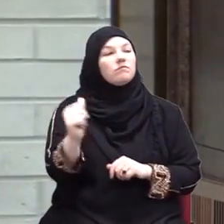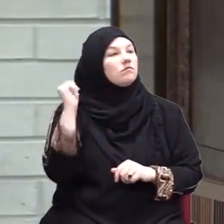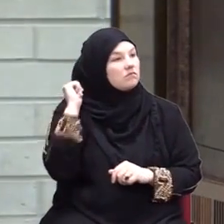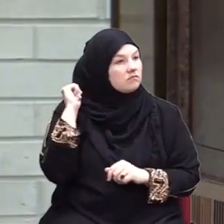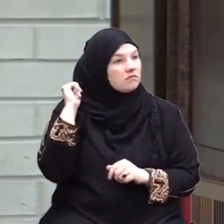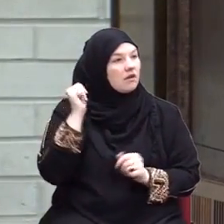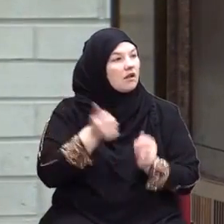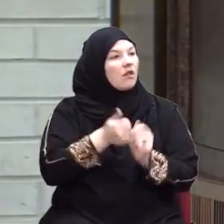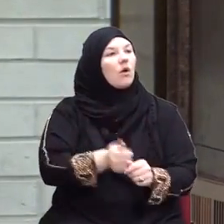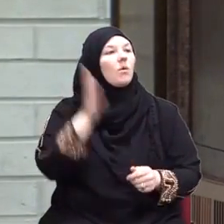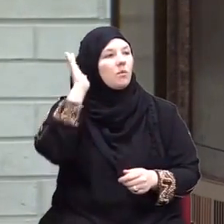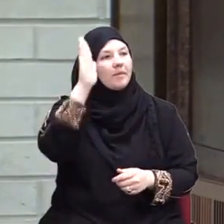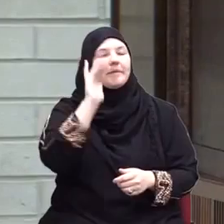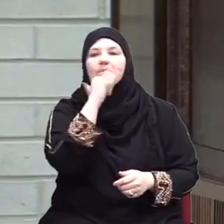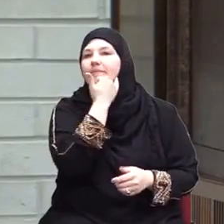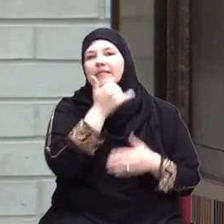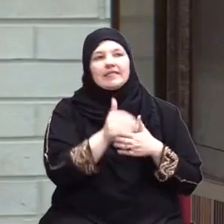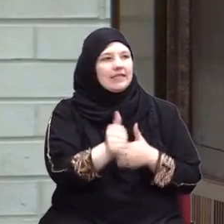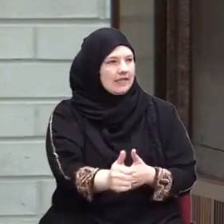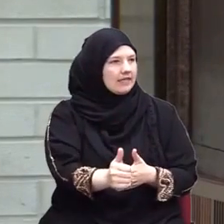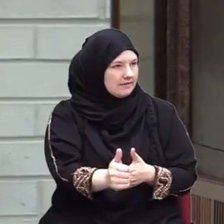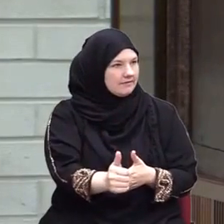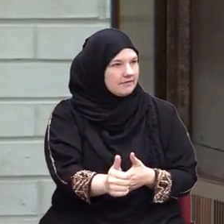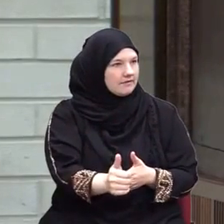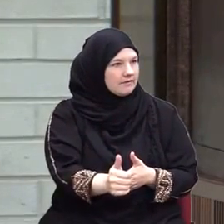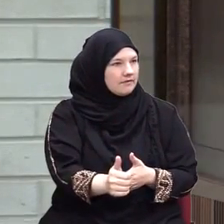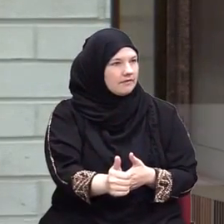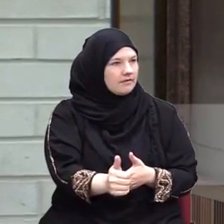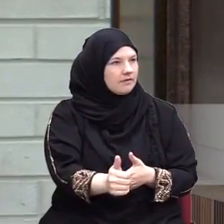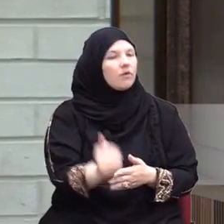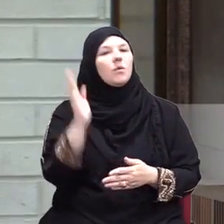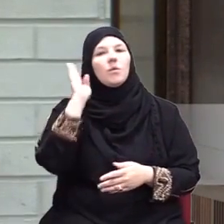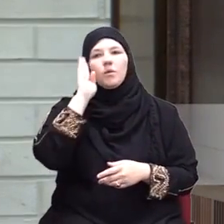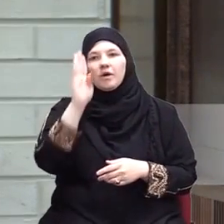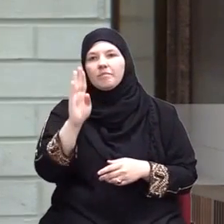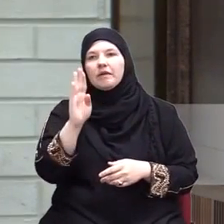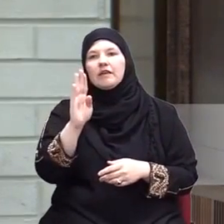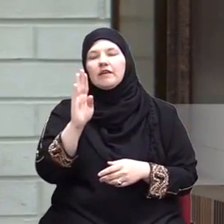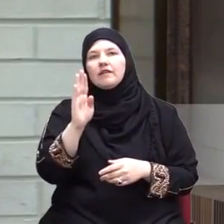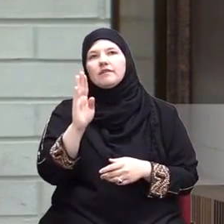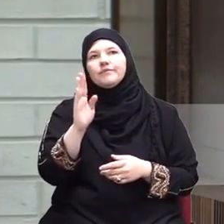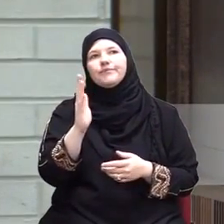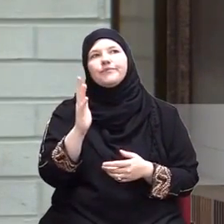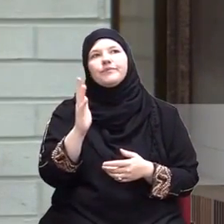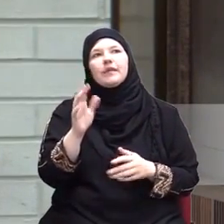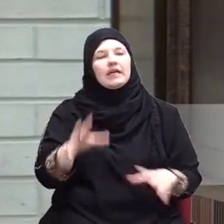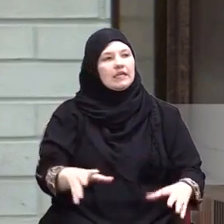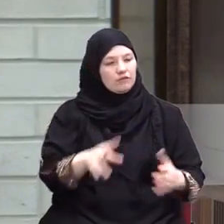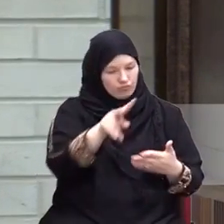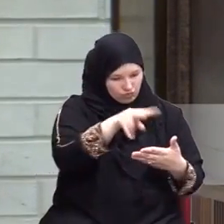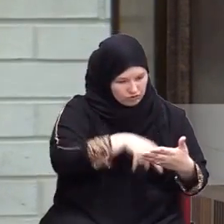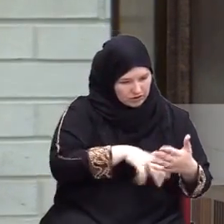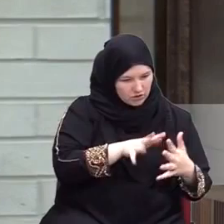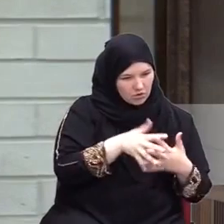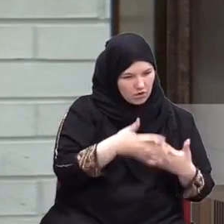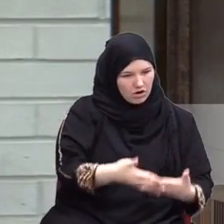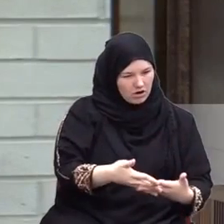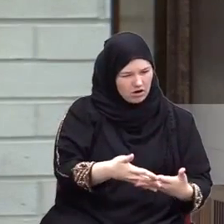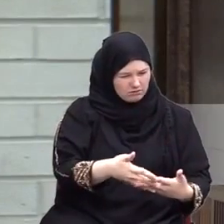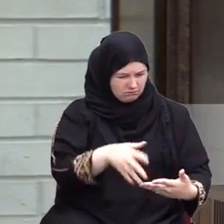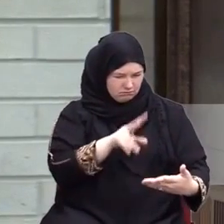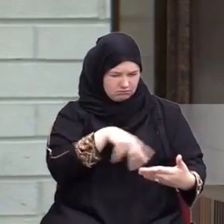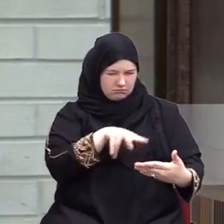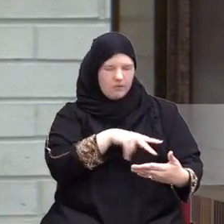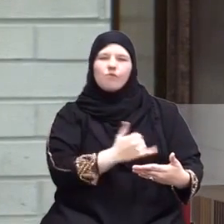are going to be misled. They are going to take it in the wrong way and mislead themselves.